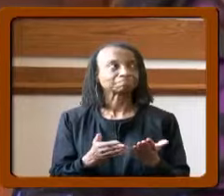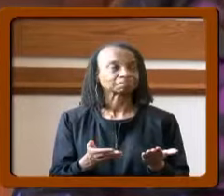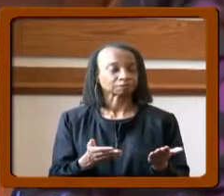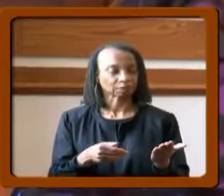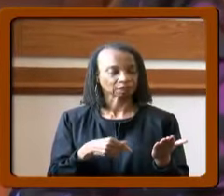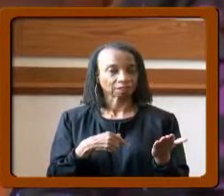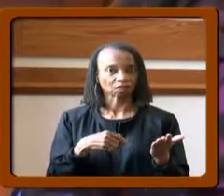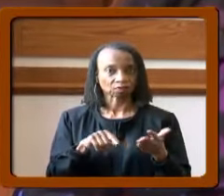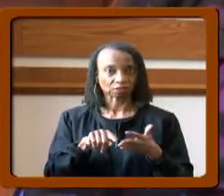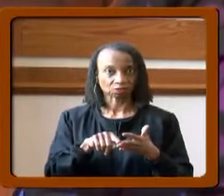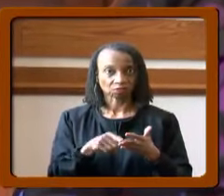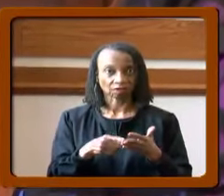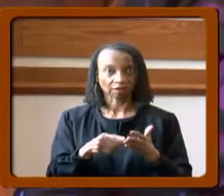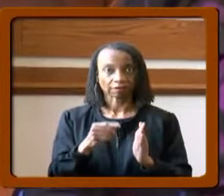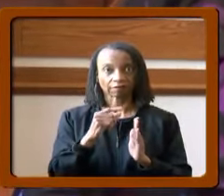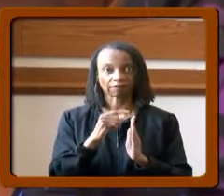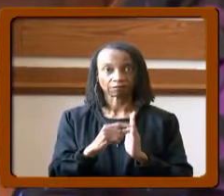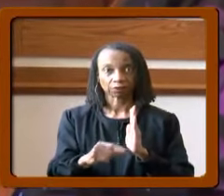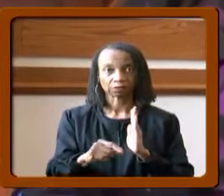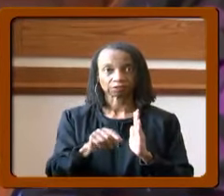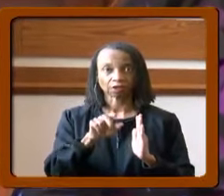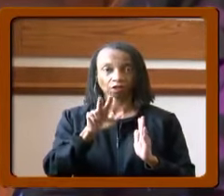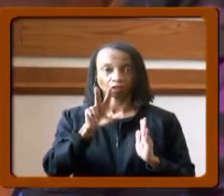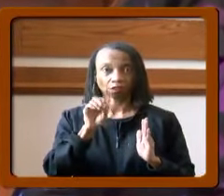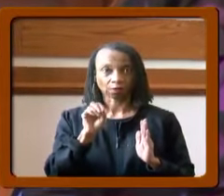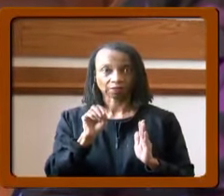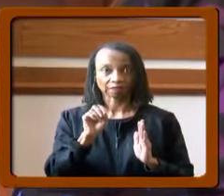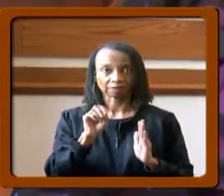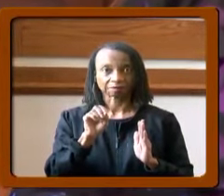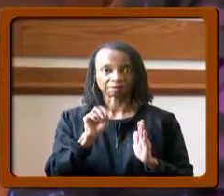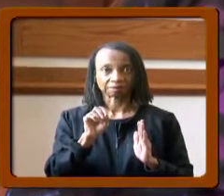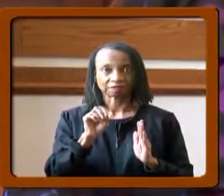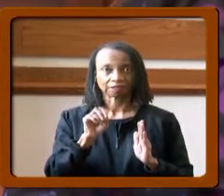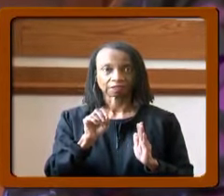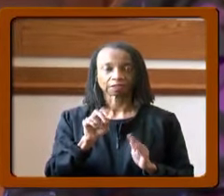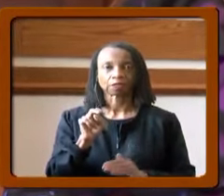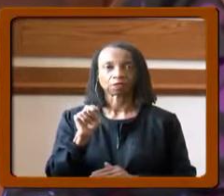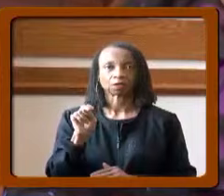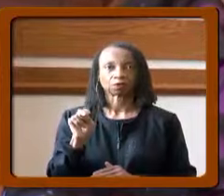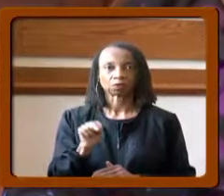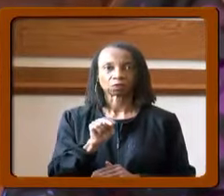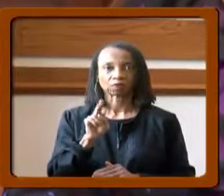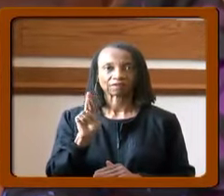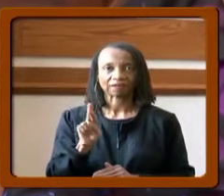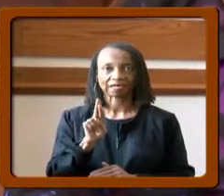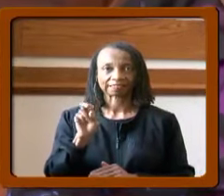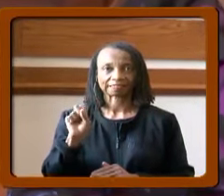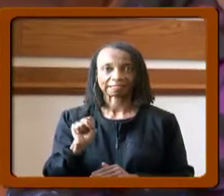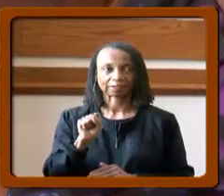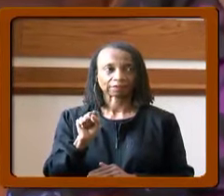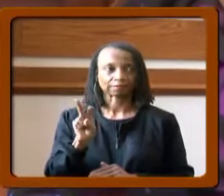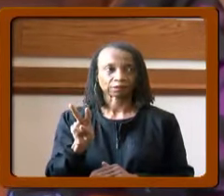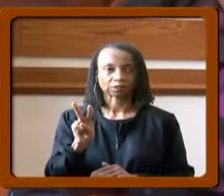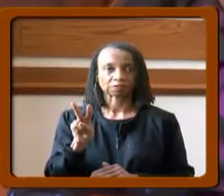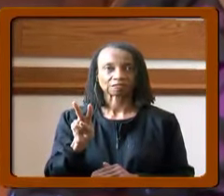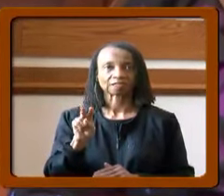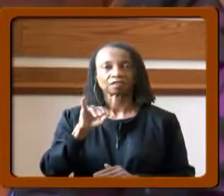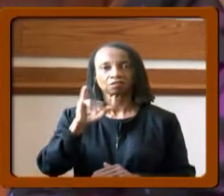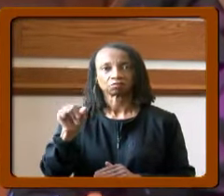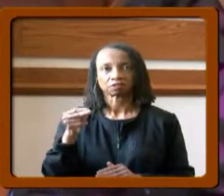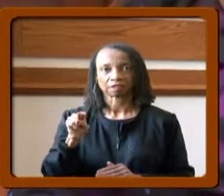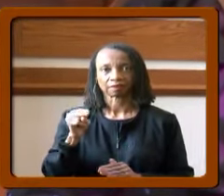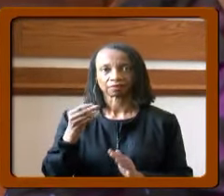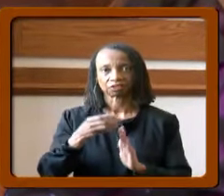The reading begins with verse 30, reading from the New Revised Standard Version, John chapter 20,